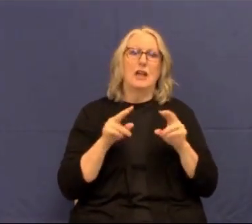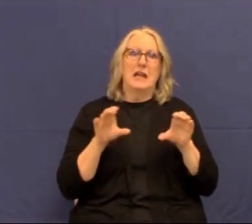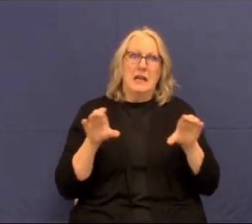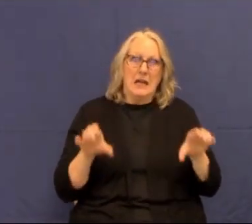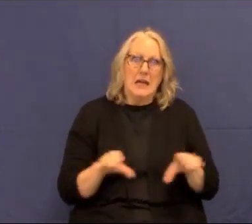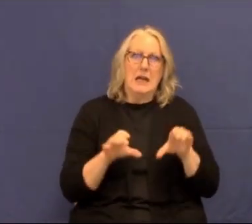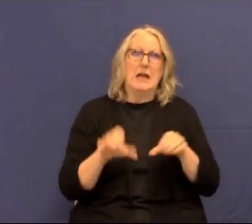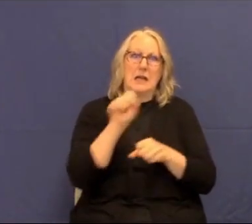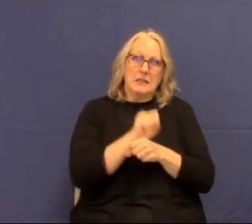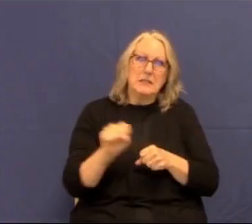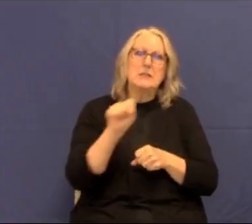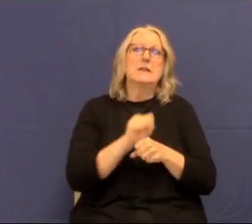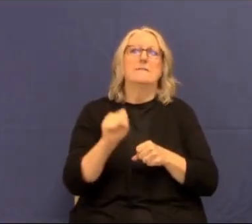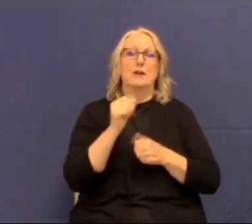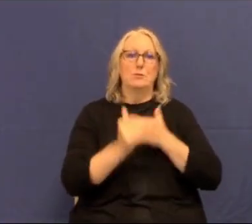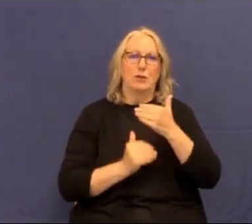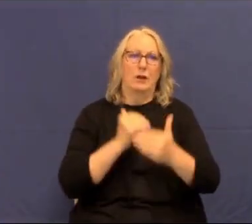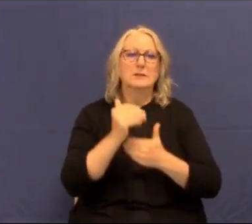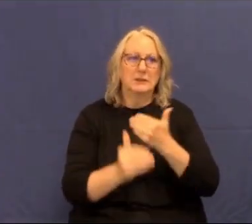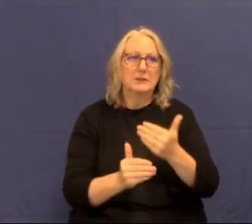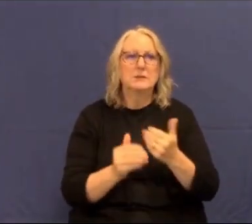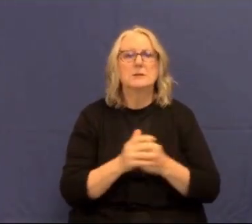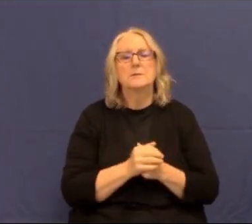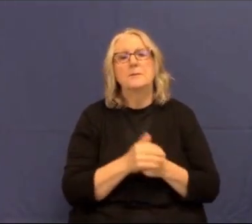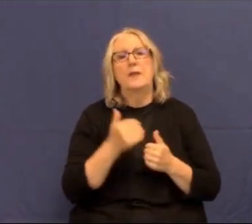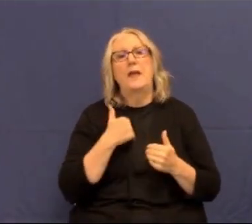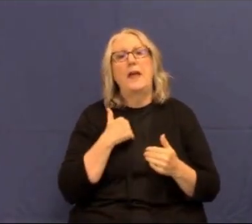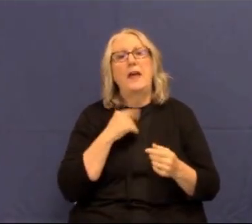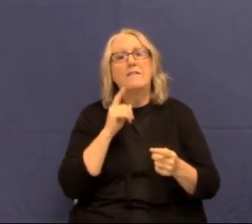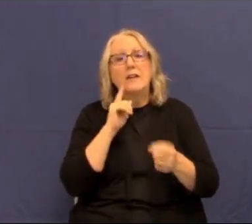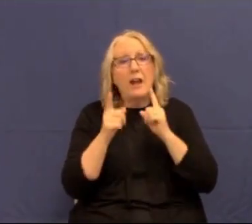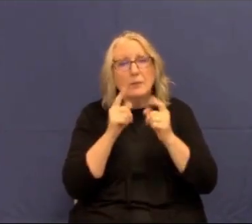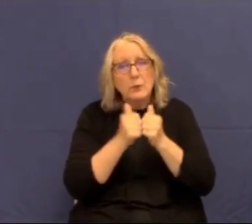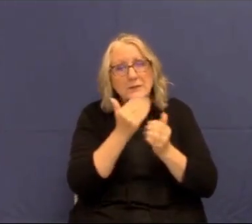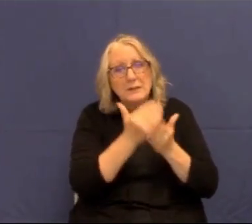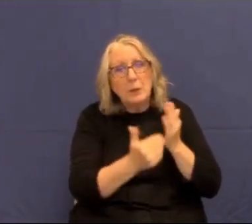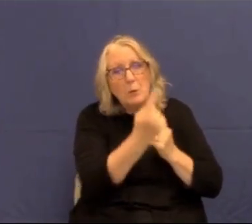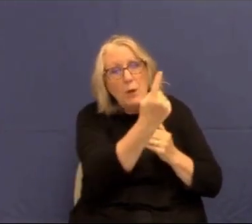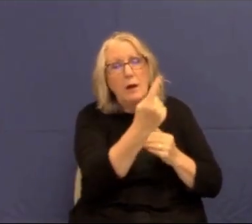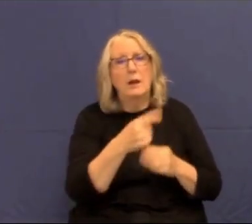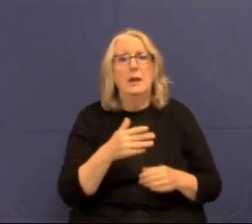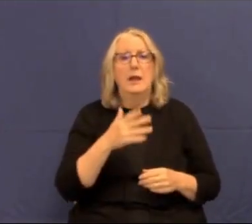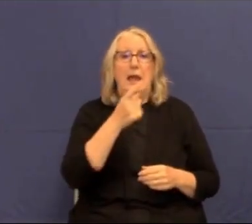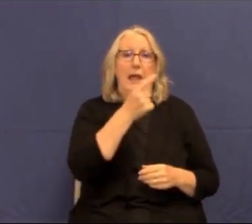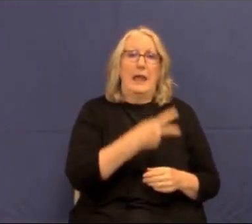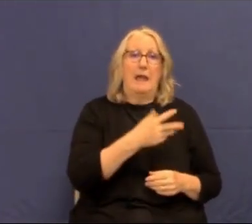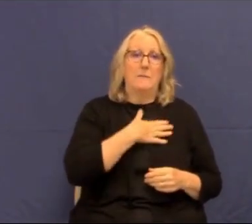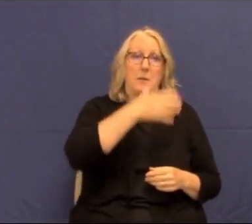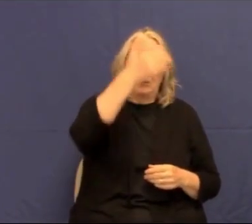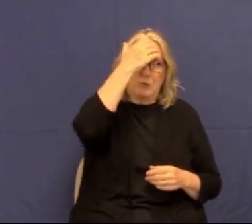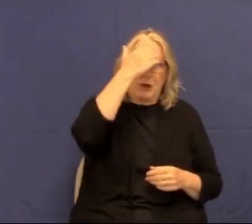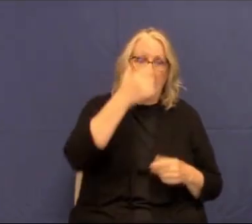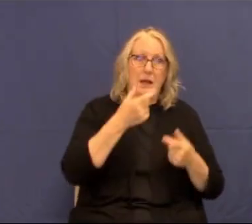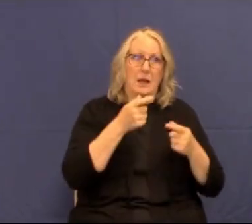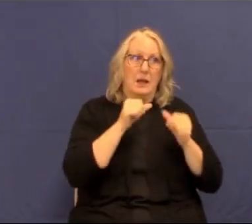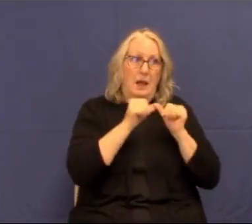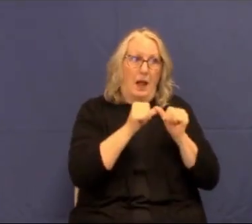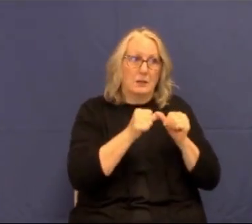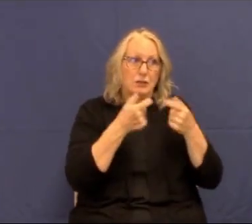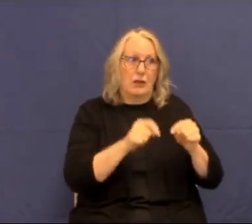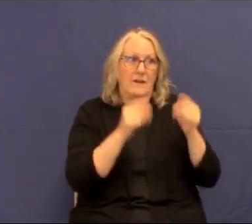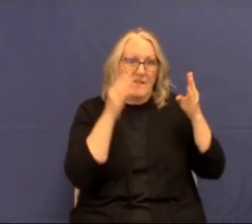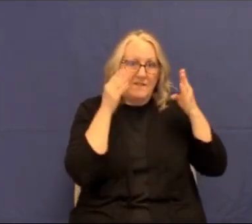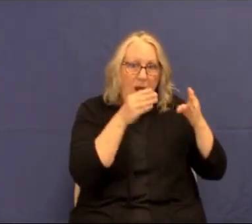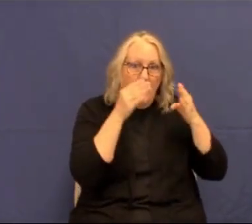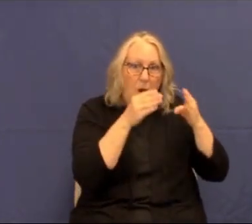for me, it's a very active process. Like if, when I'm trying to have a conversation with somebody, I'm like, my brain is like